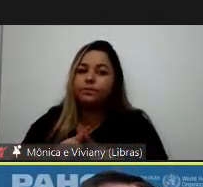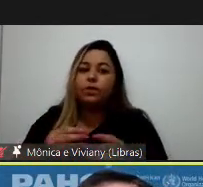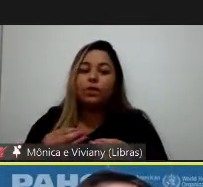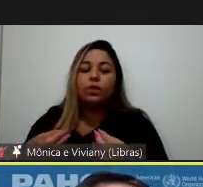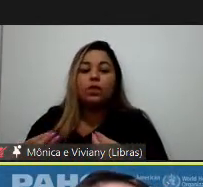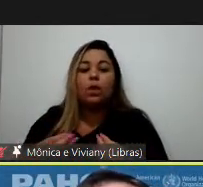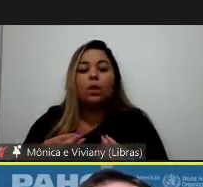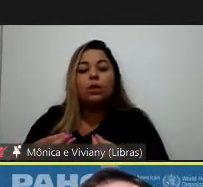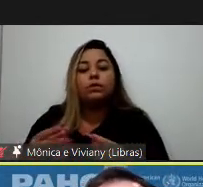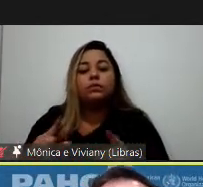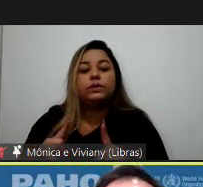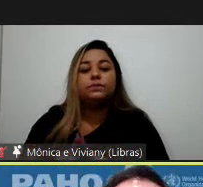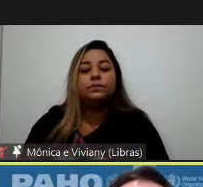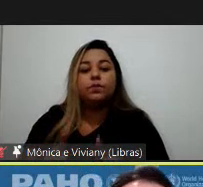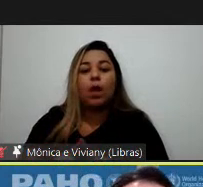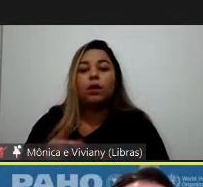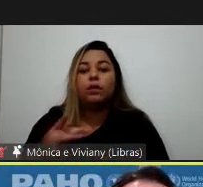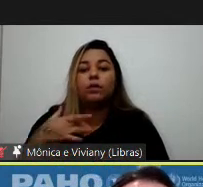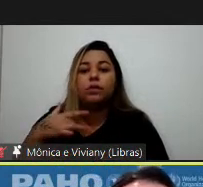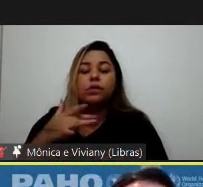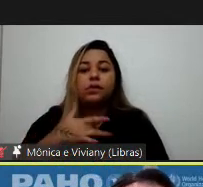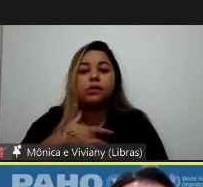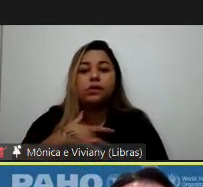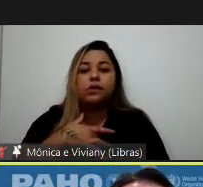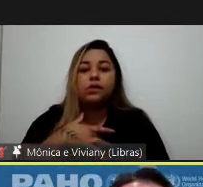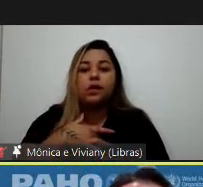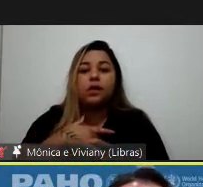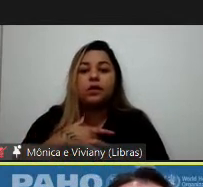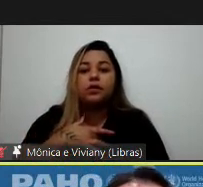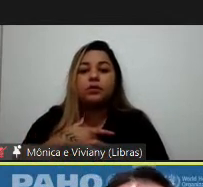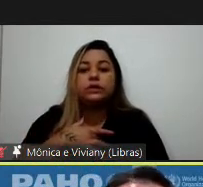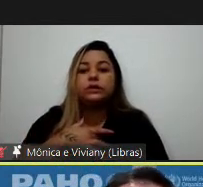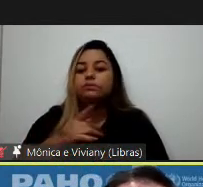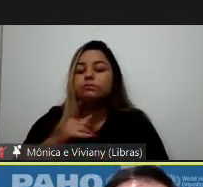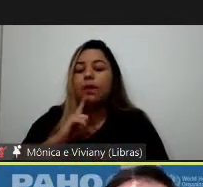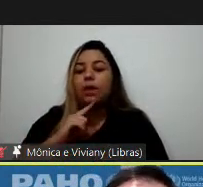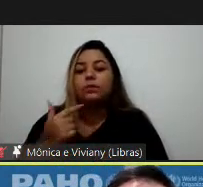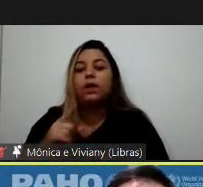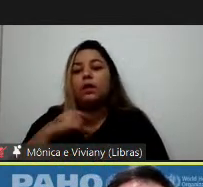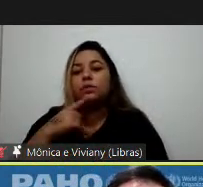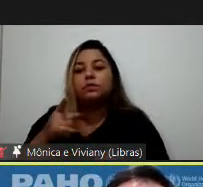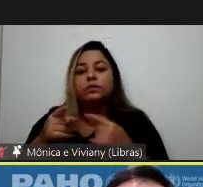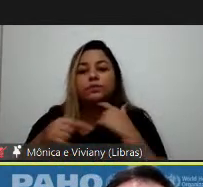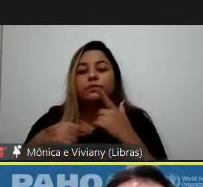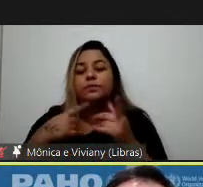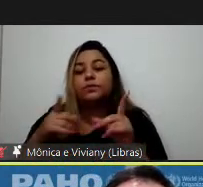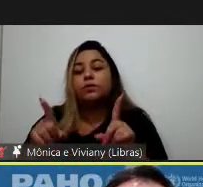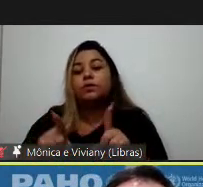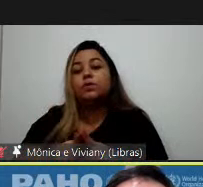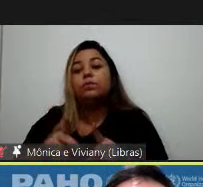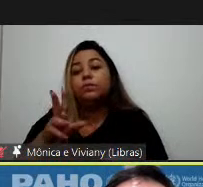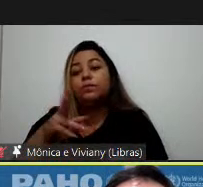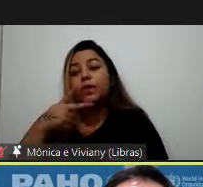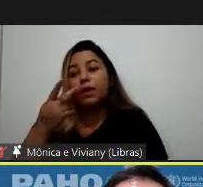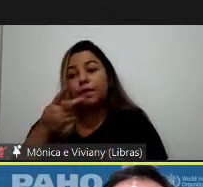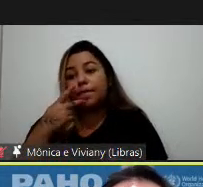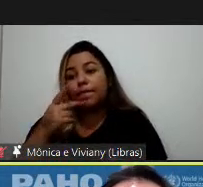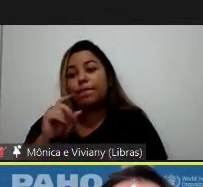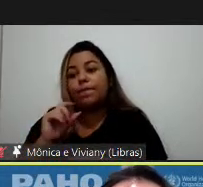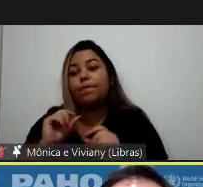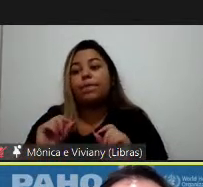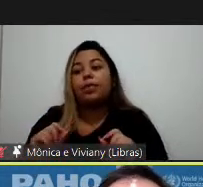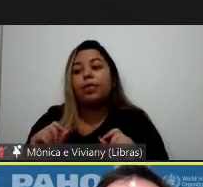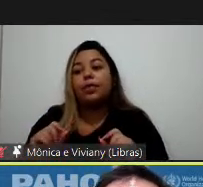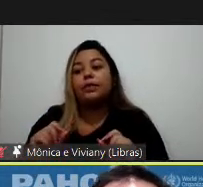articulated with more actors, of health actors. Without a doubt, with this investment that we're having